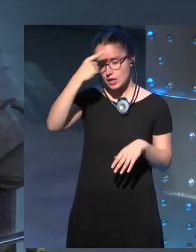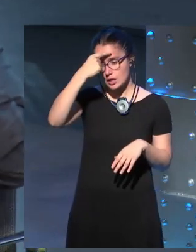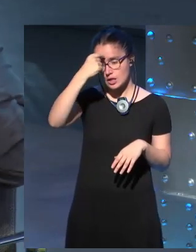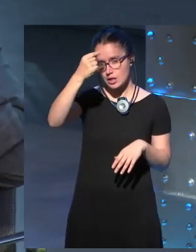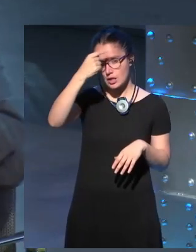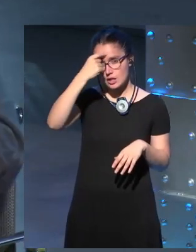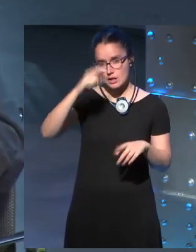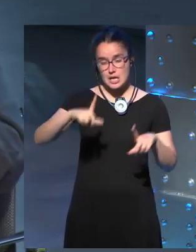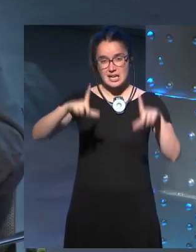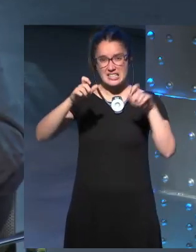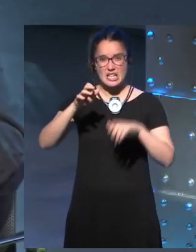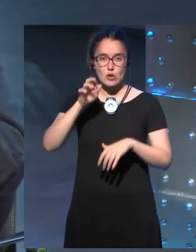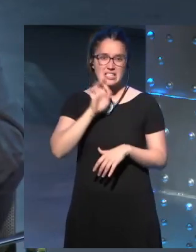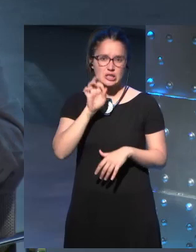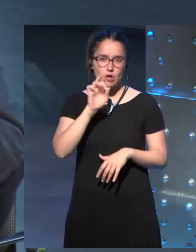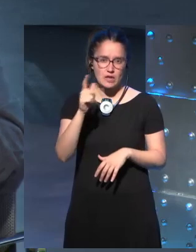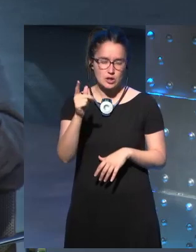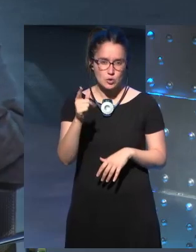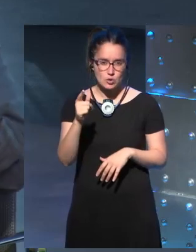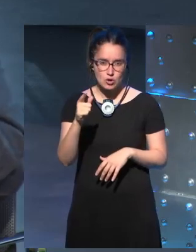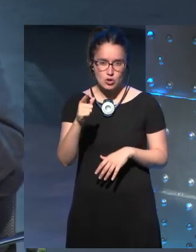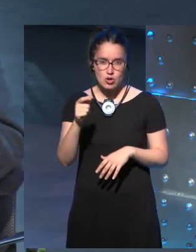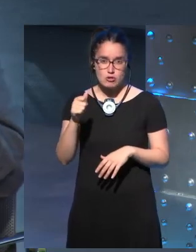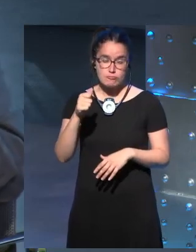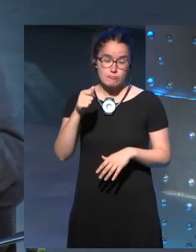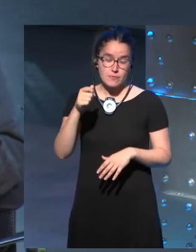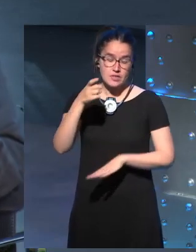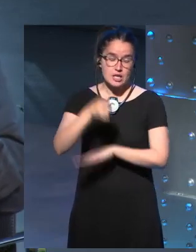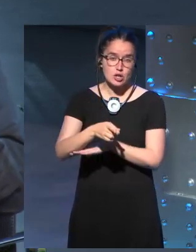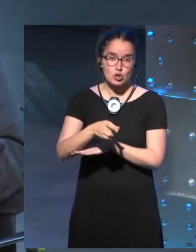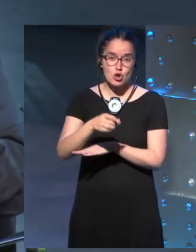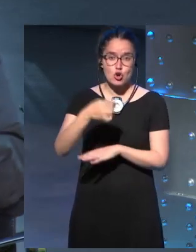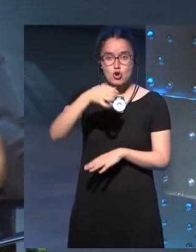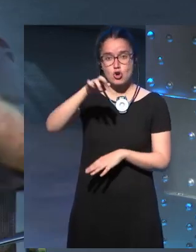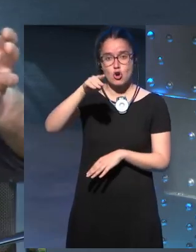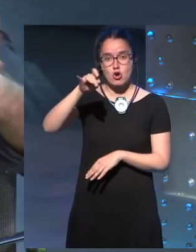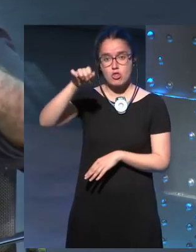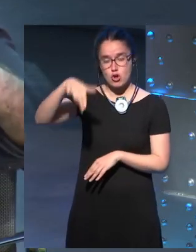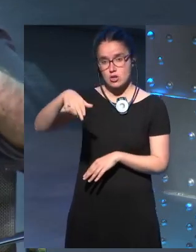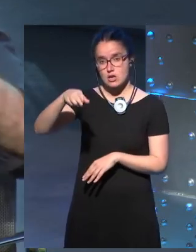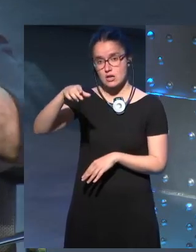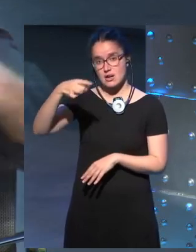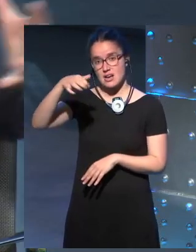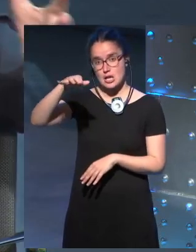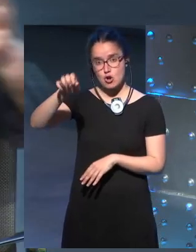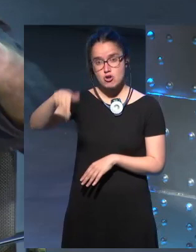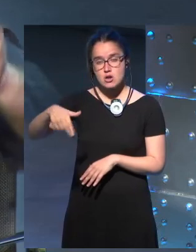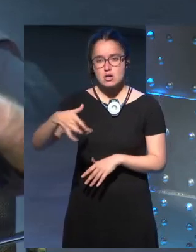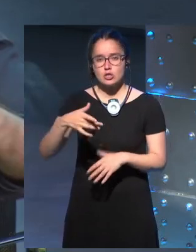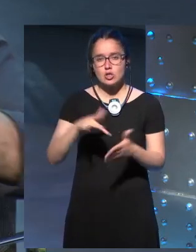Century, by Douglas Gordon and Philippe Parreno. And it's 24 cameras